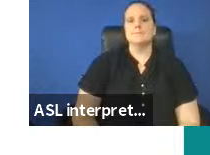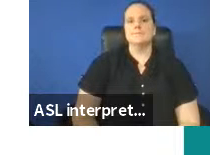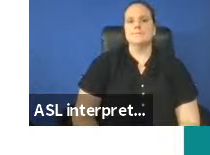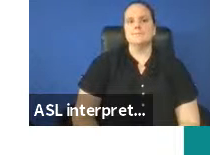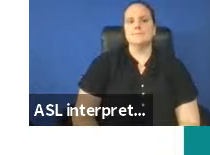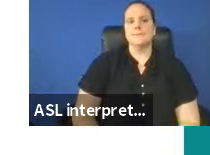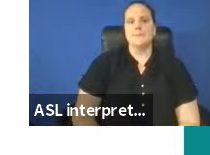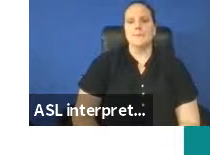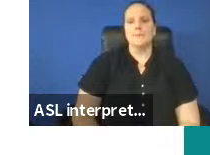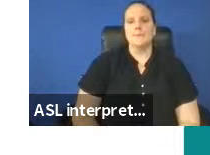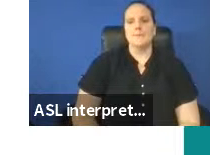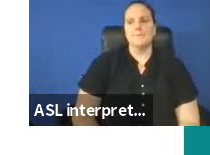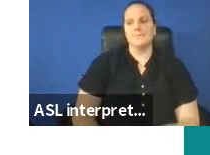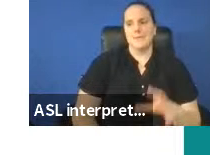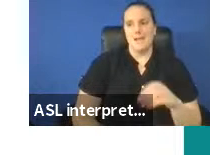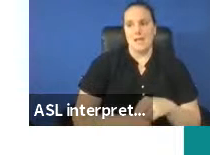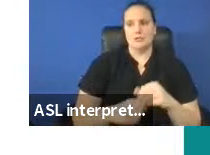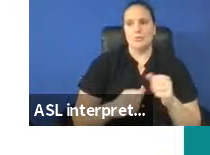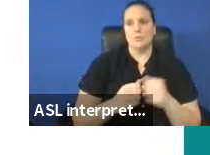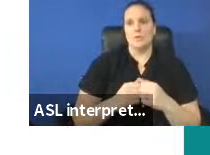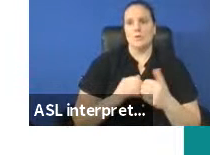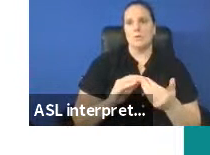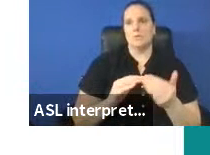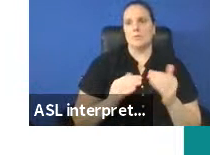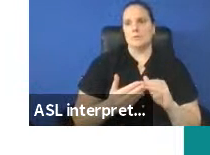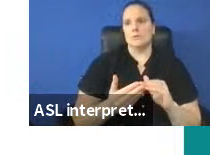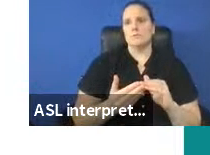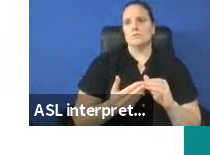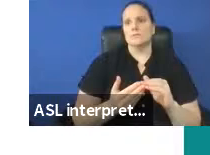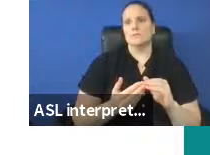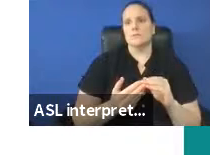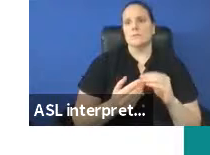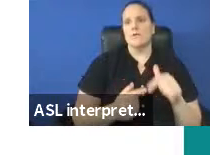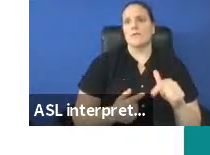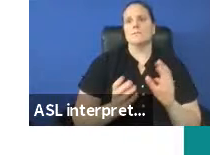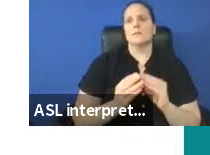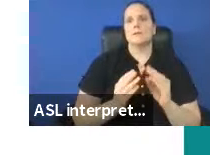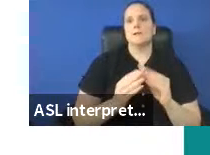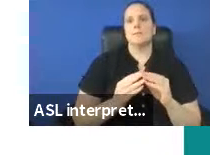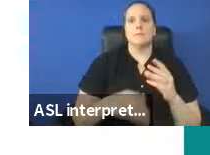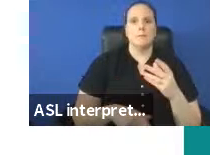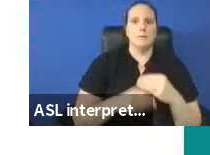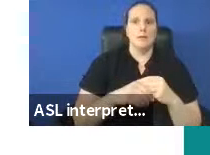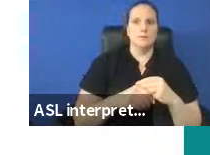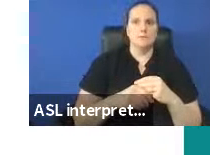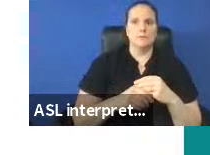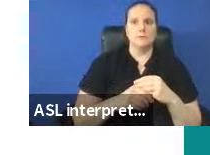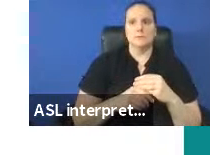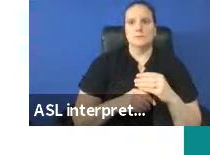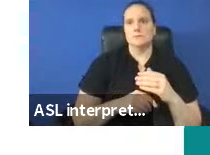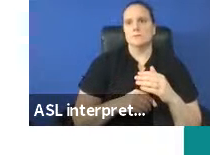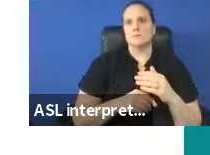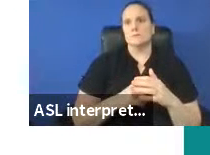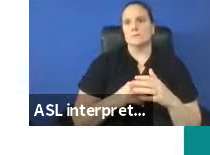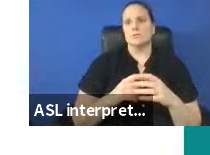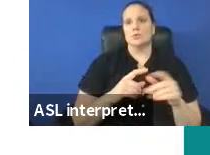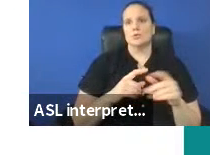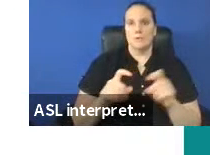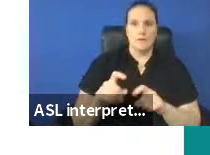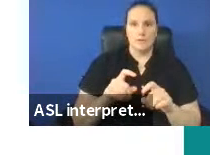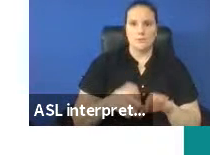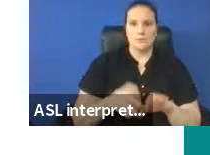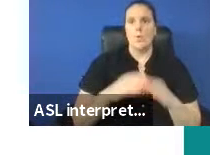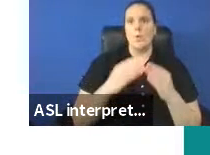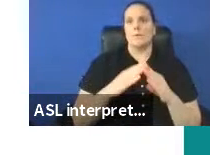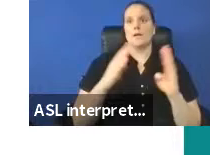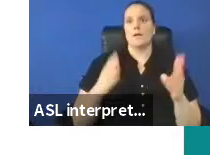And engaging with the community in this meeting, plus some online surveys and open houses